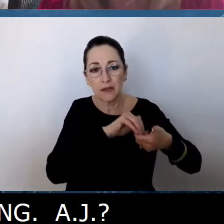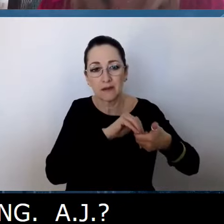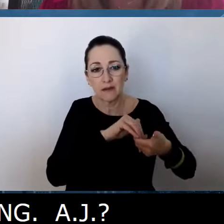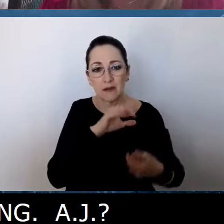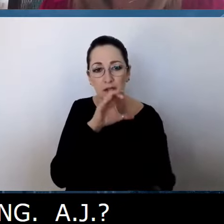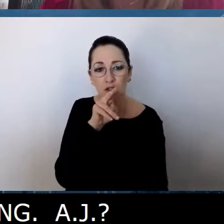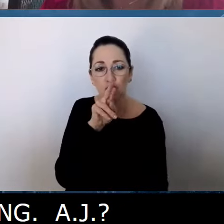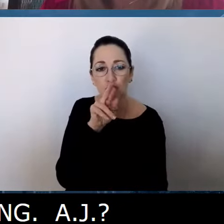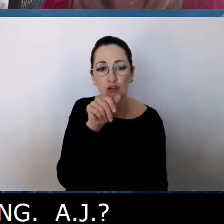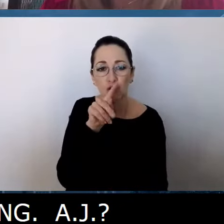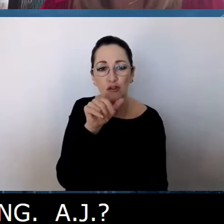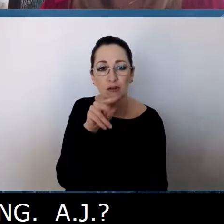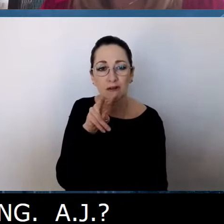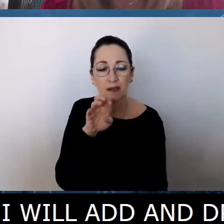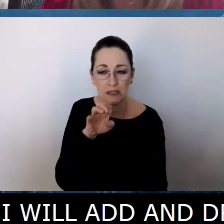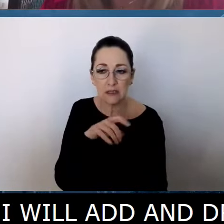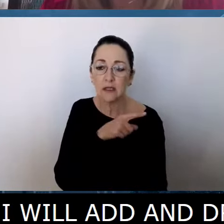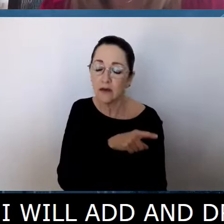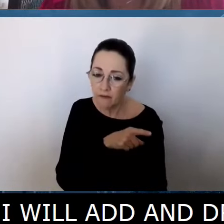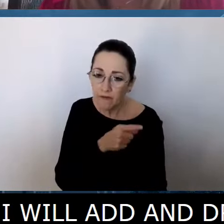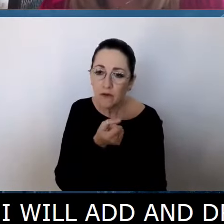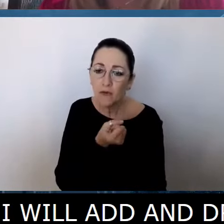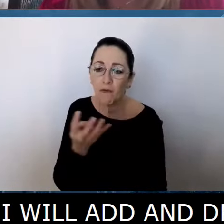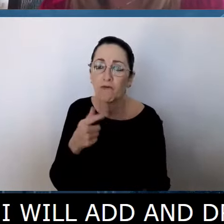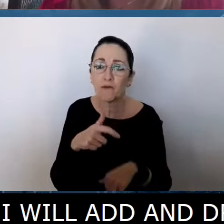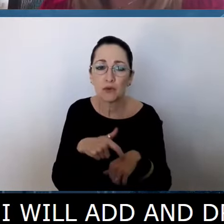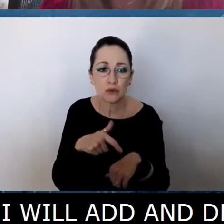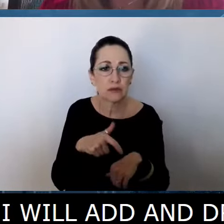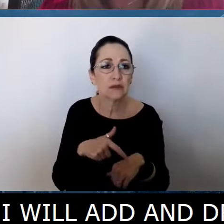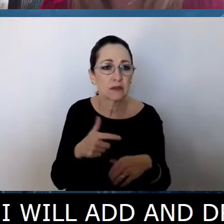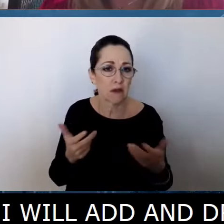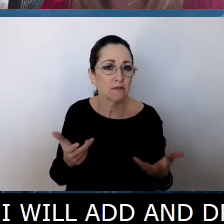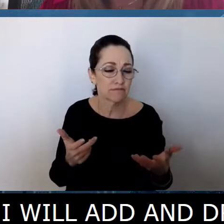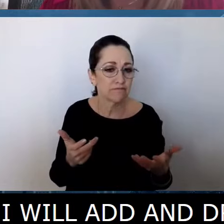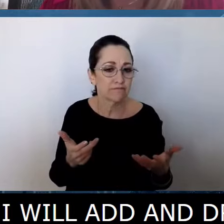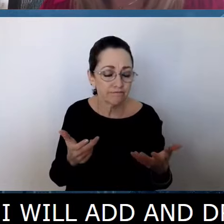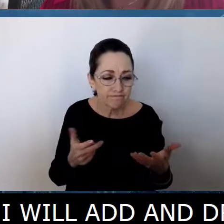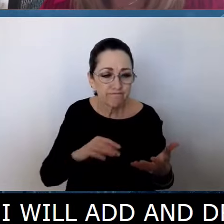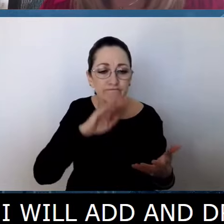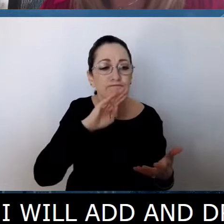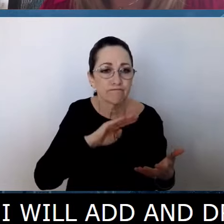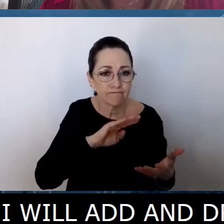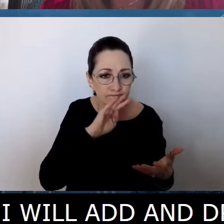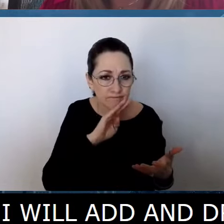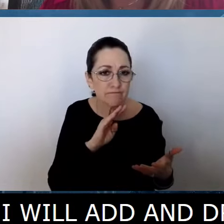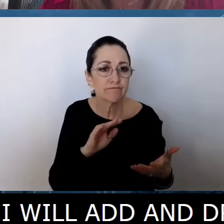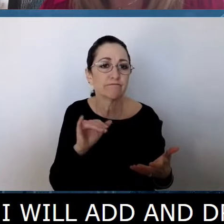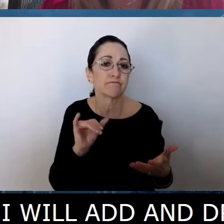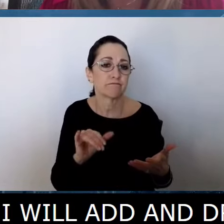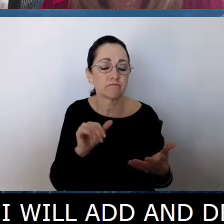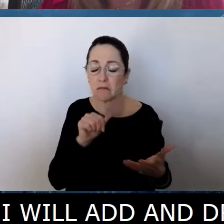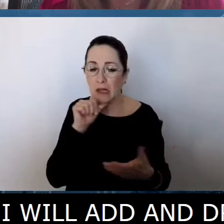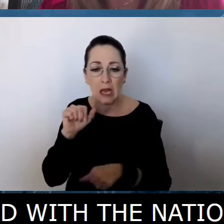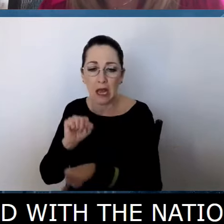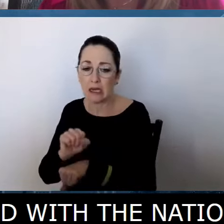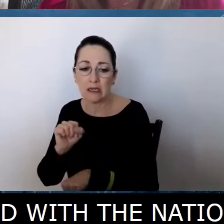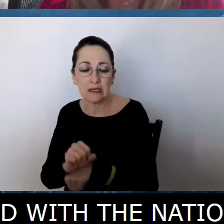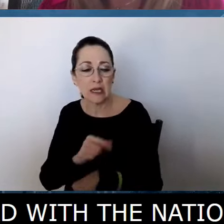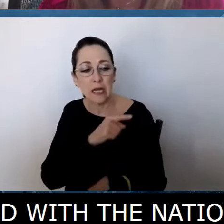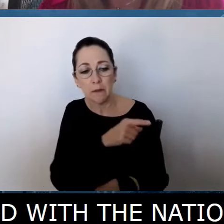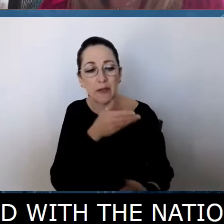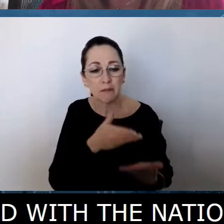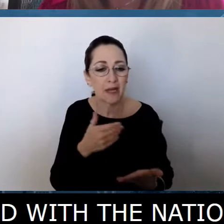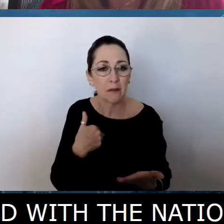you, there have been a few speed bumps in the road, and it hasn't been because of labor. It's usually been, vehicle issues, trailer issues, stuff like that, where we've had